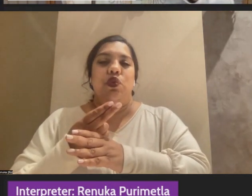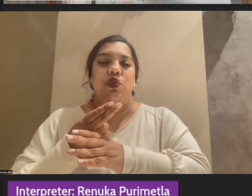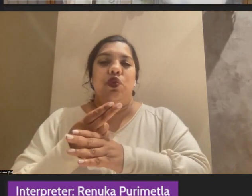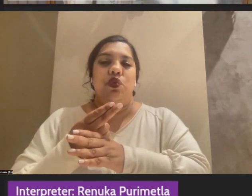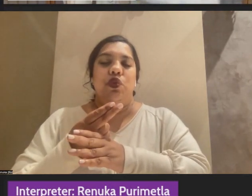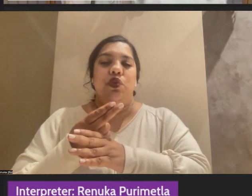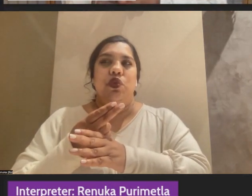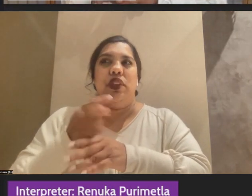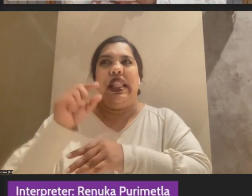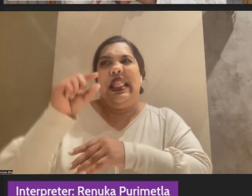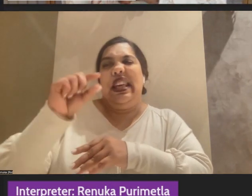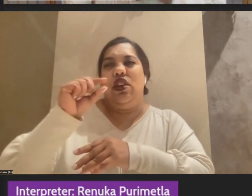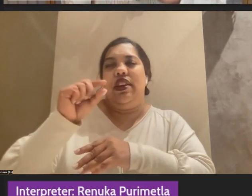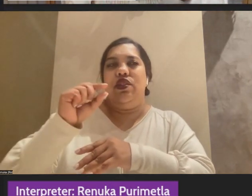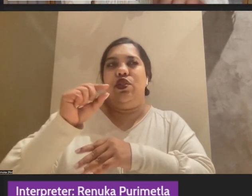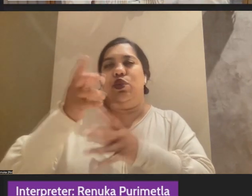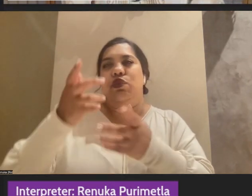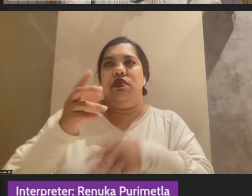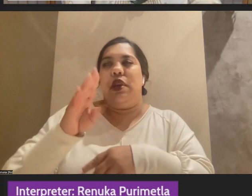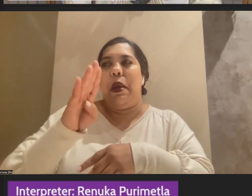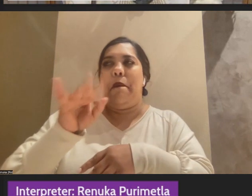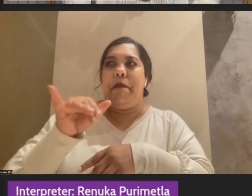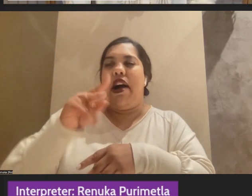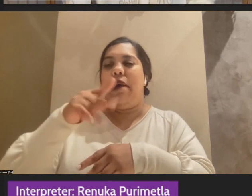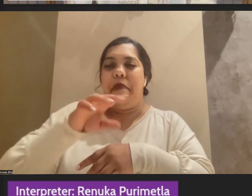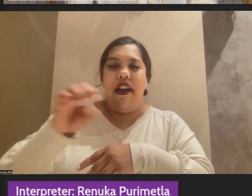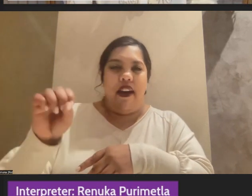do it? How did they do it? And how can we shift that?